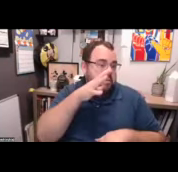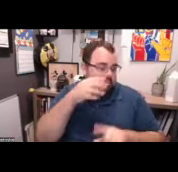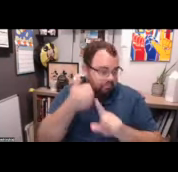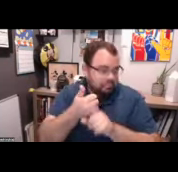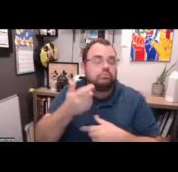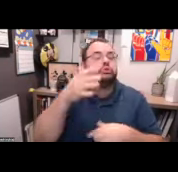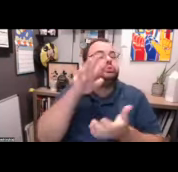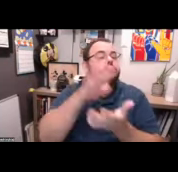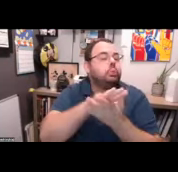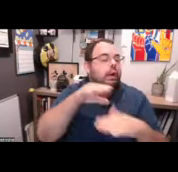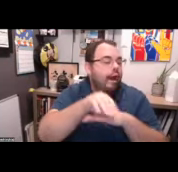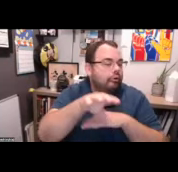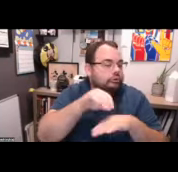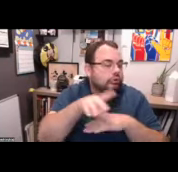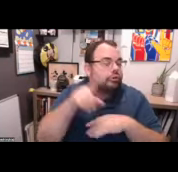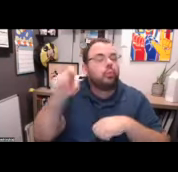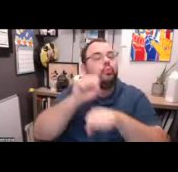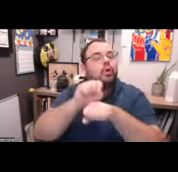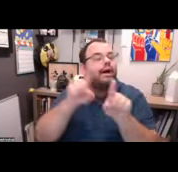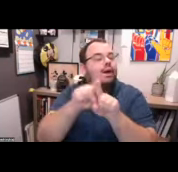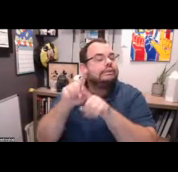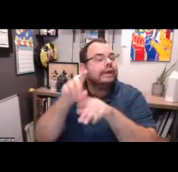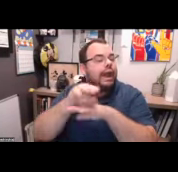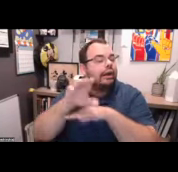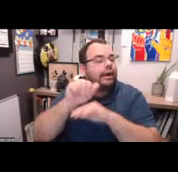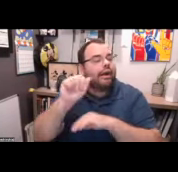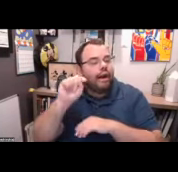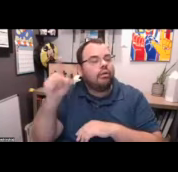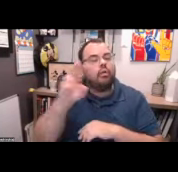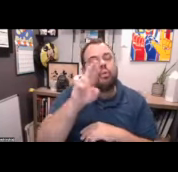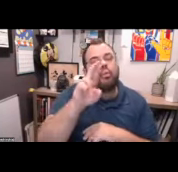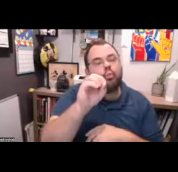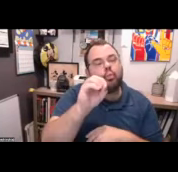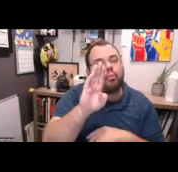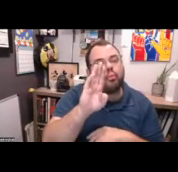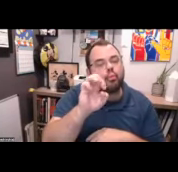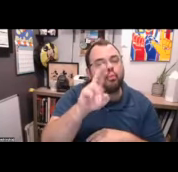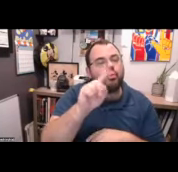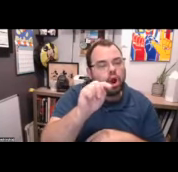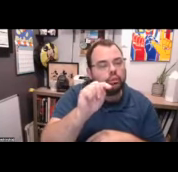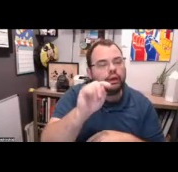I was going to Miami-Dade College at the BCC actually at the time.